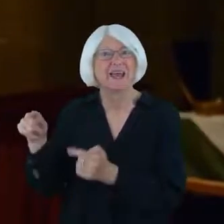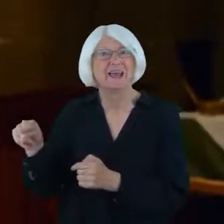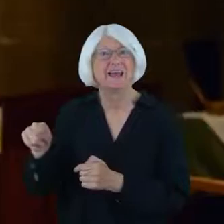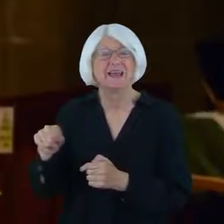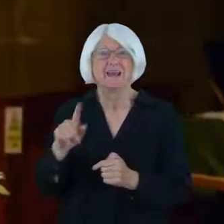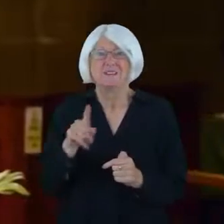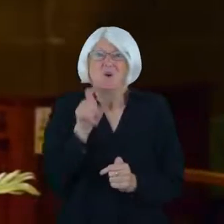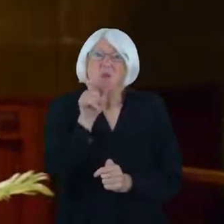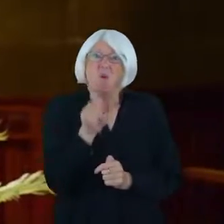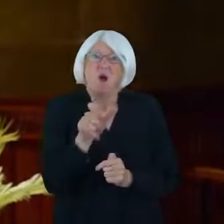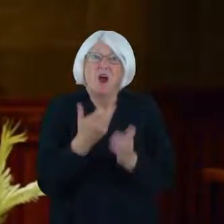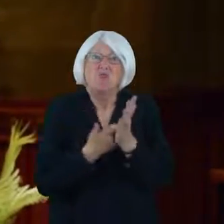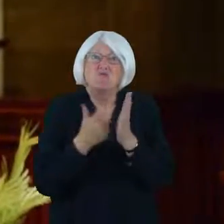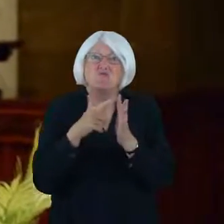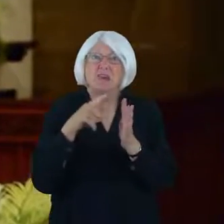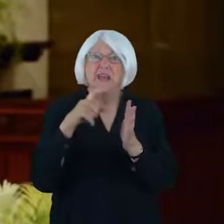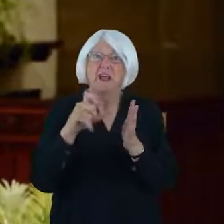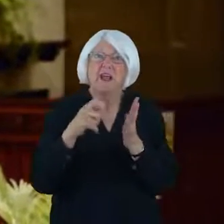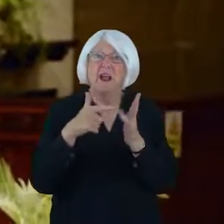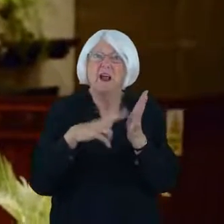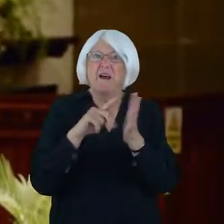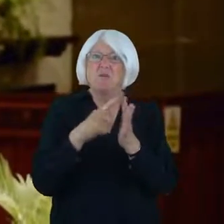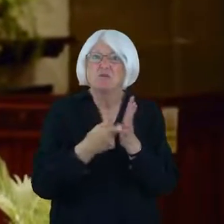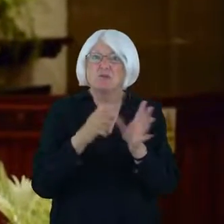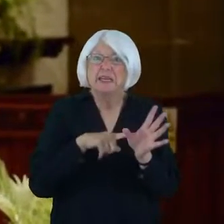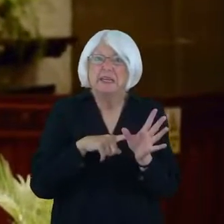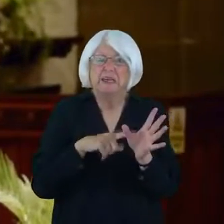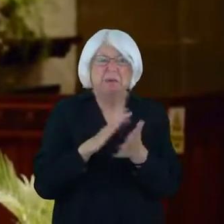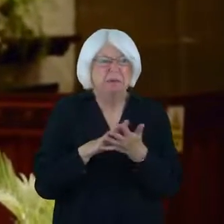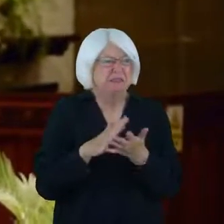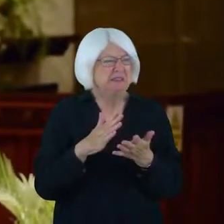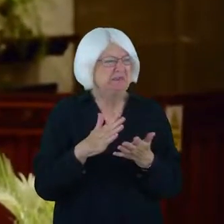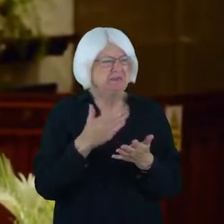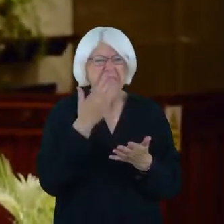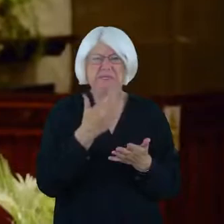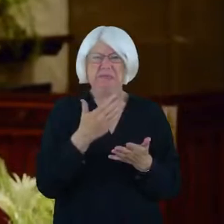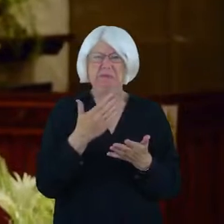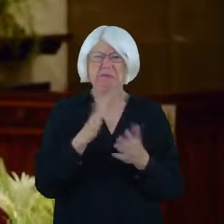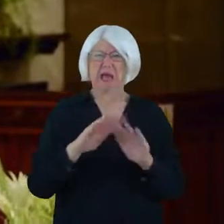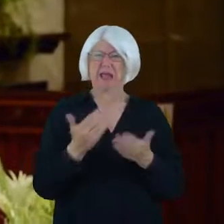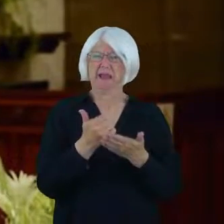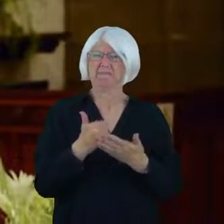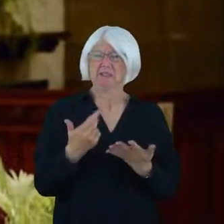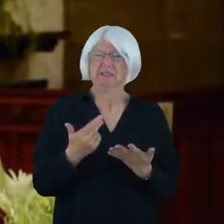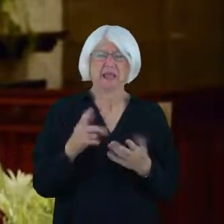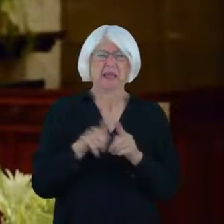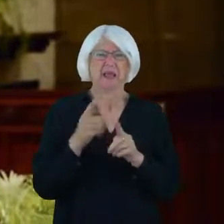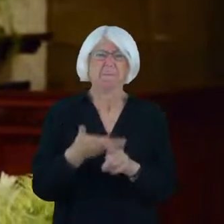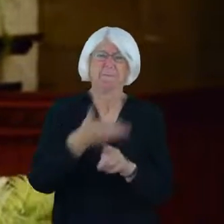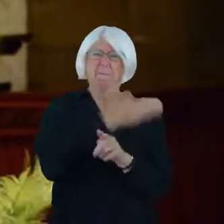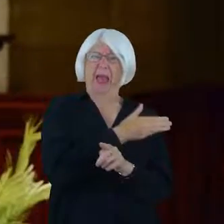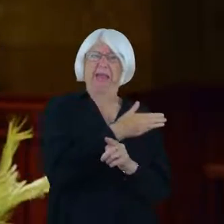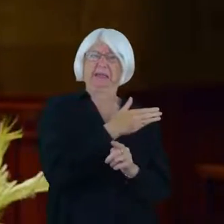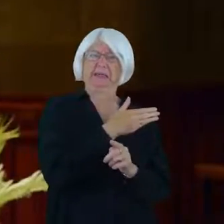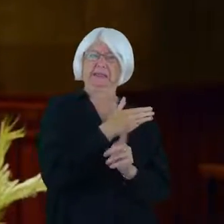word recovery can actually be unhelpful. It implies us going back for something that we've lost. But in the same way